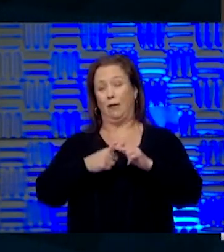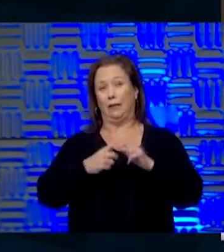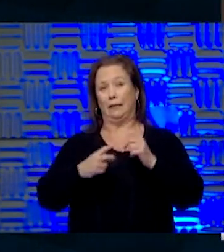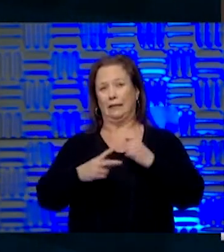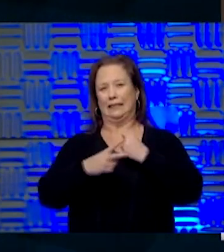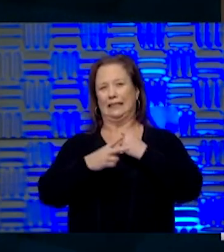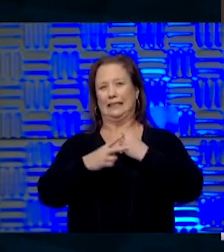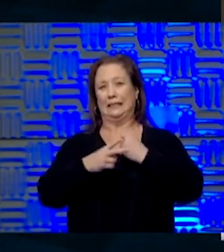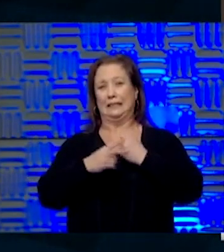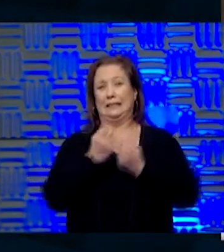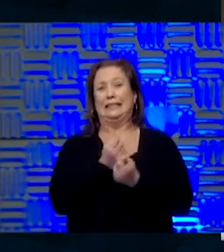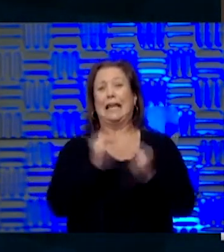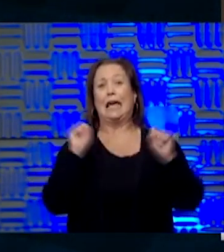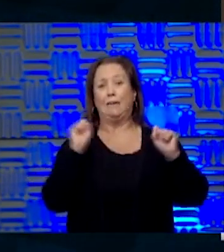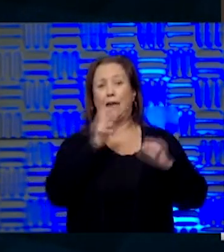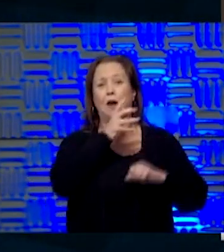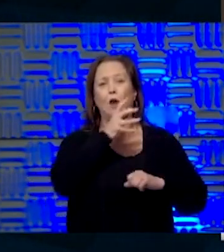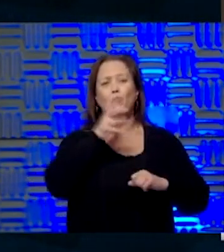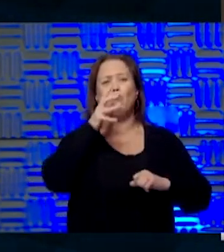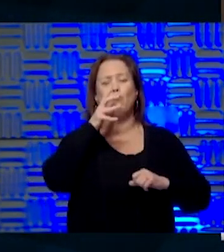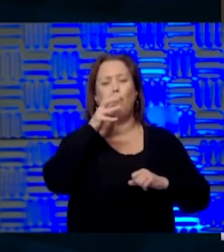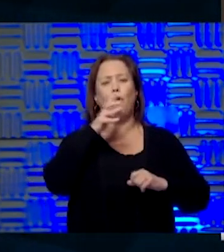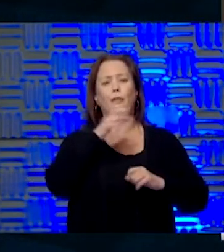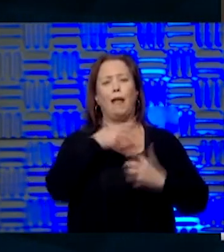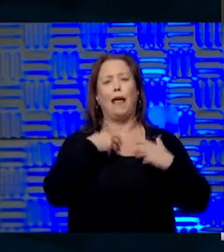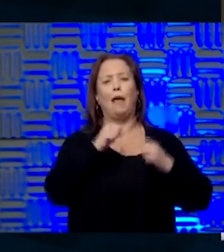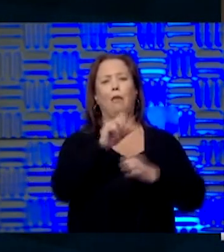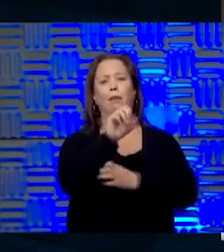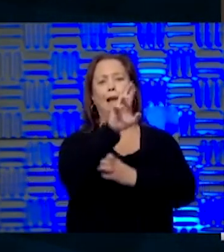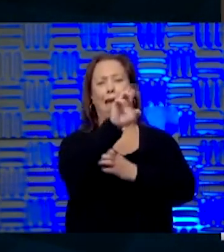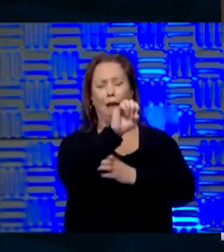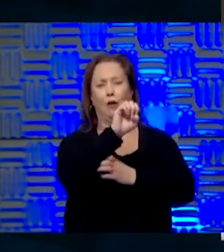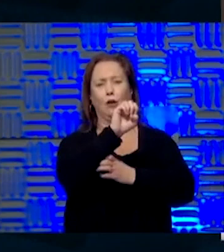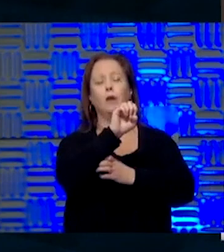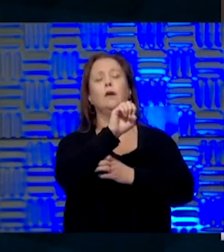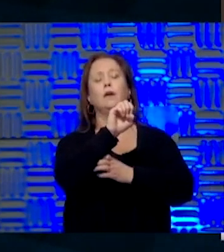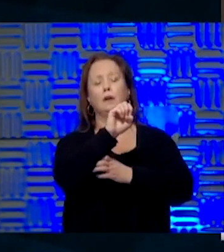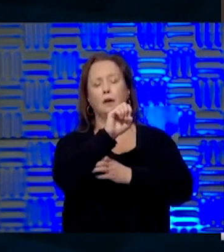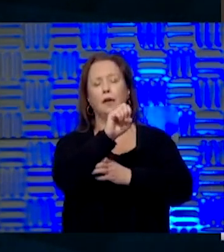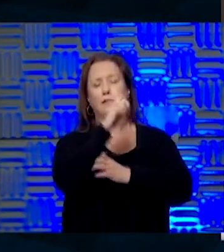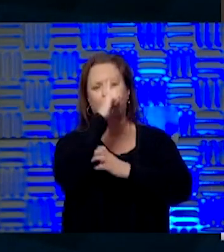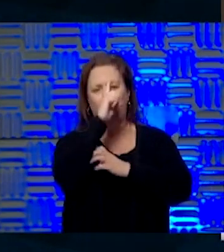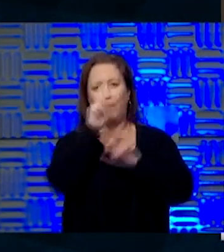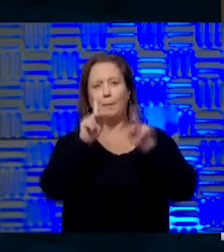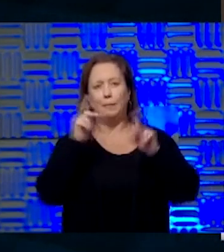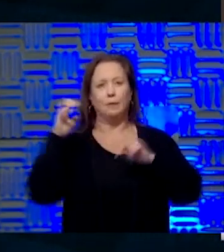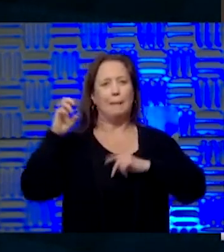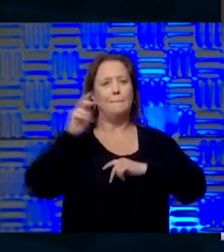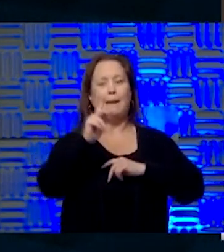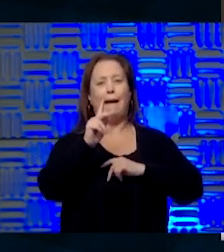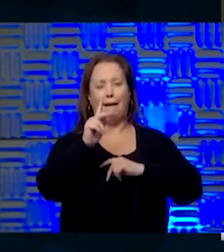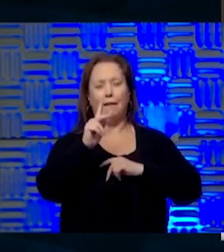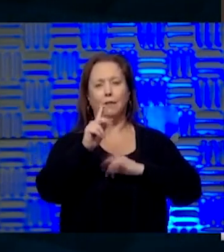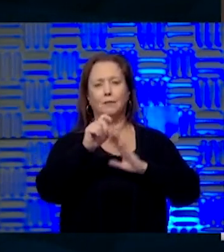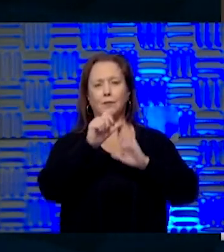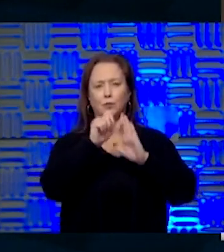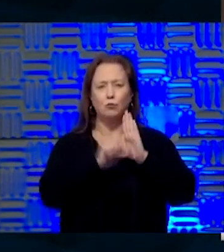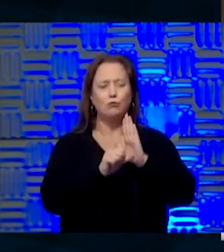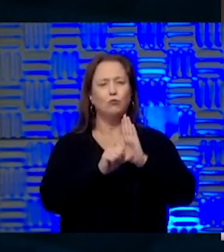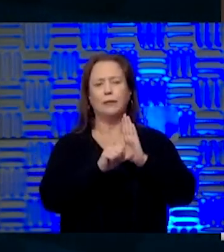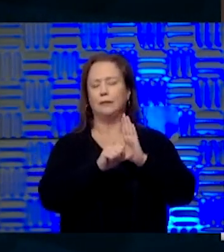rural healthcare financials is by people being able to return to those procedures that they have been avoiding